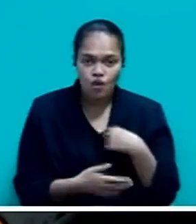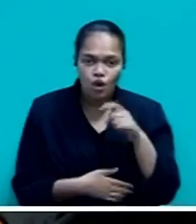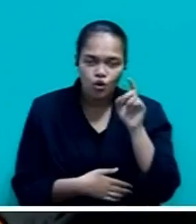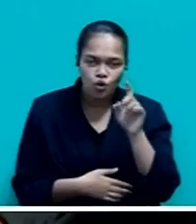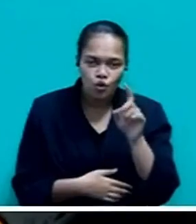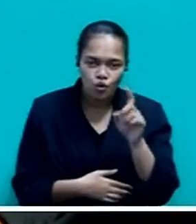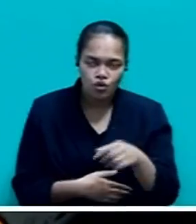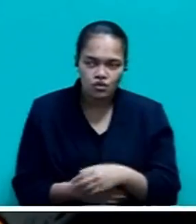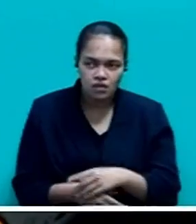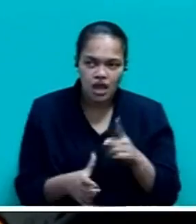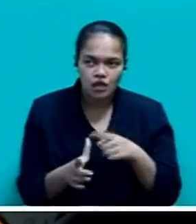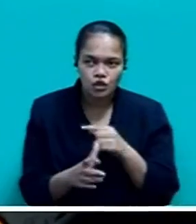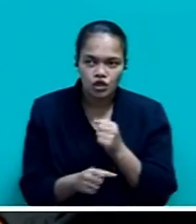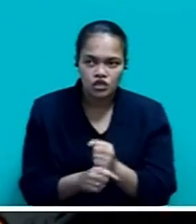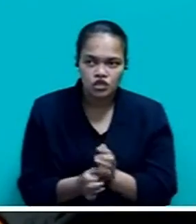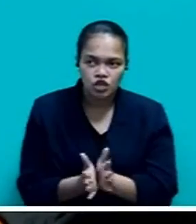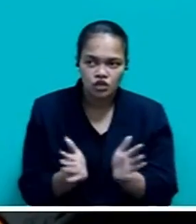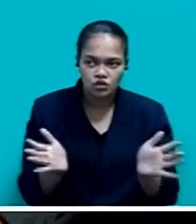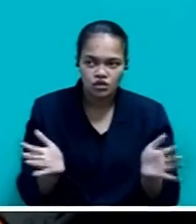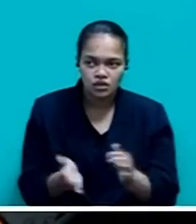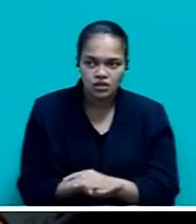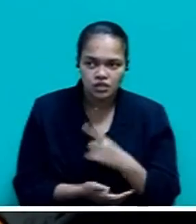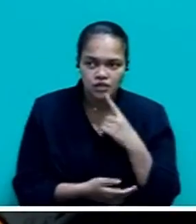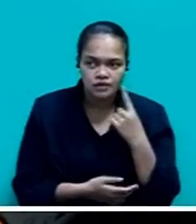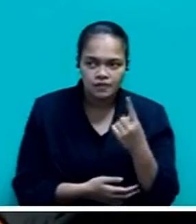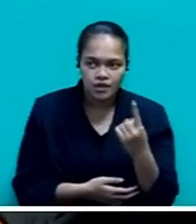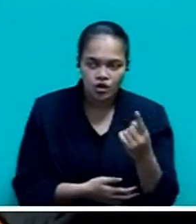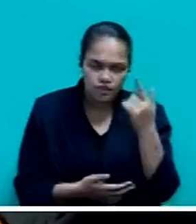General, to speak on this motion.